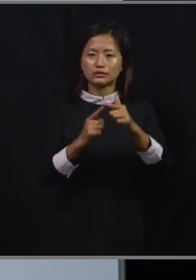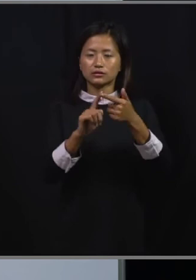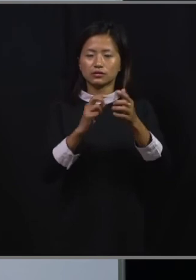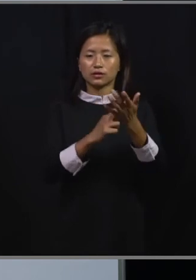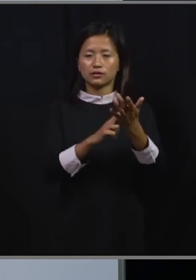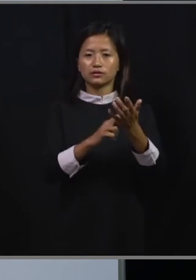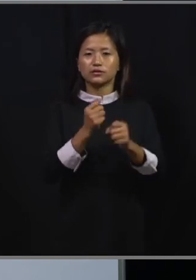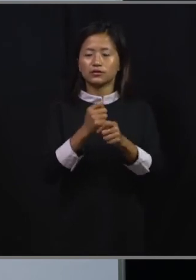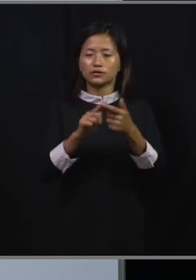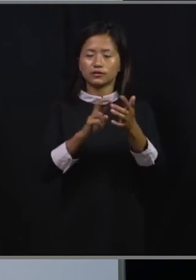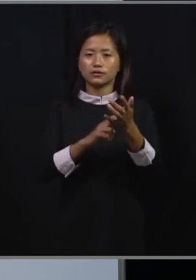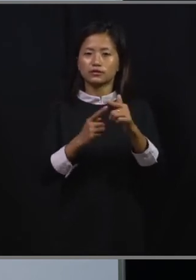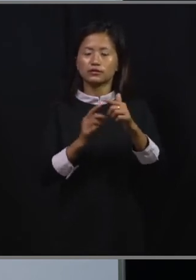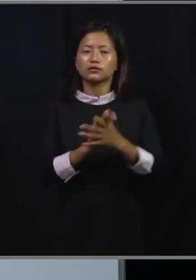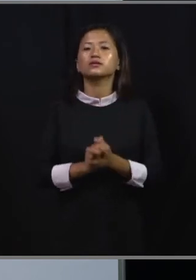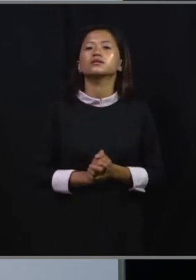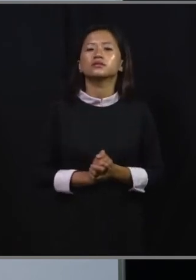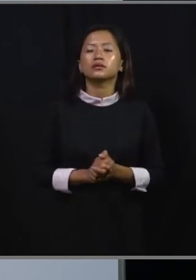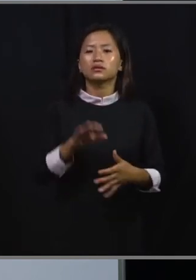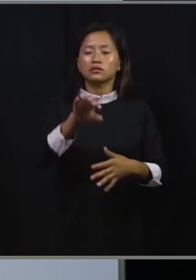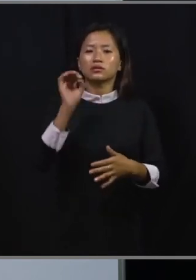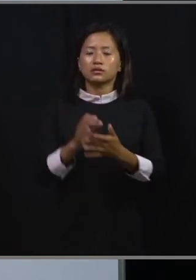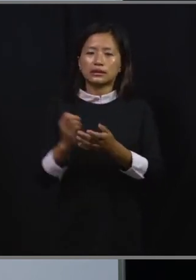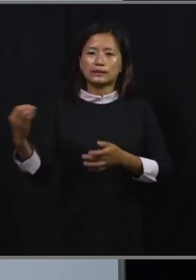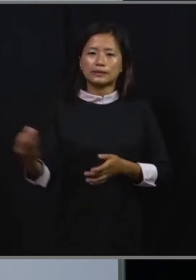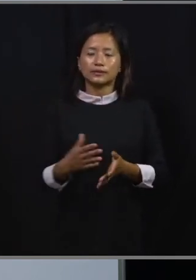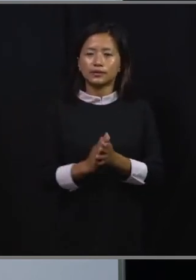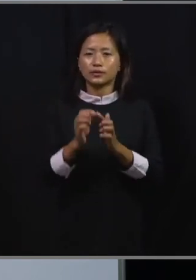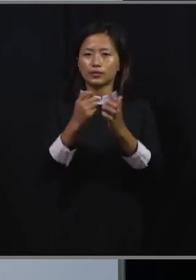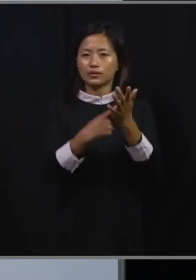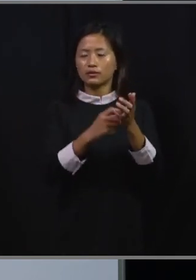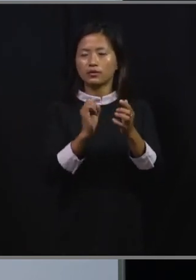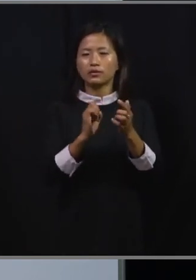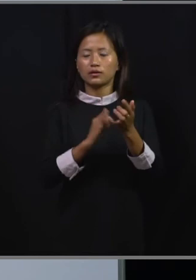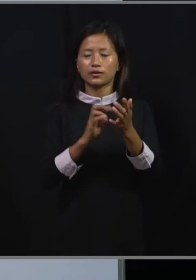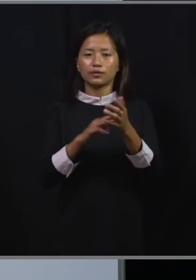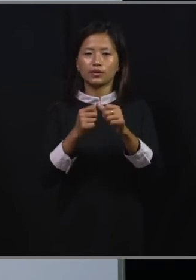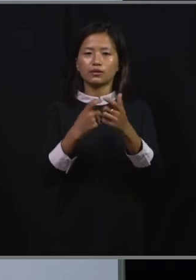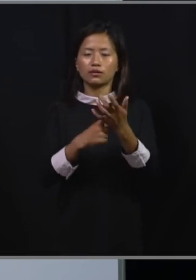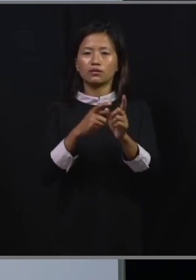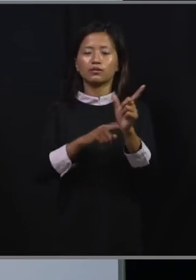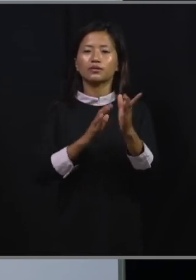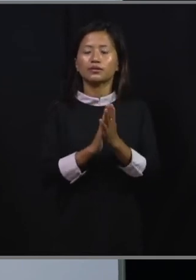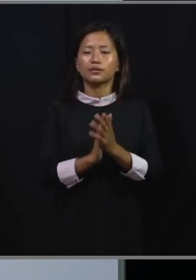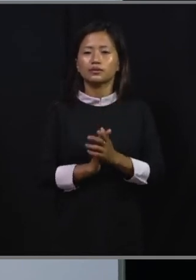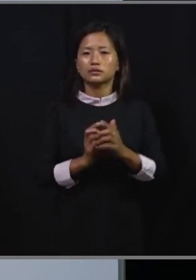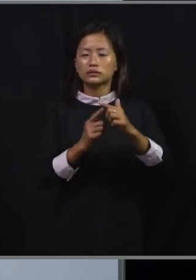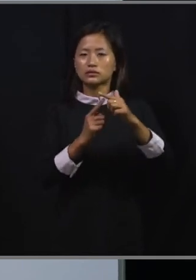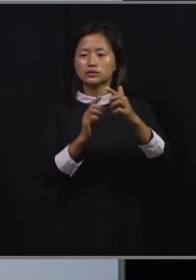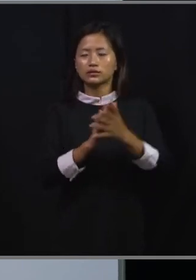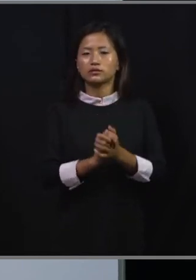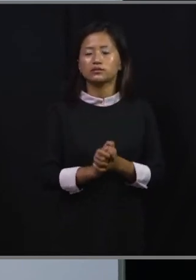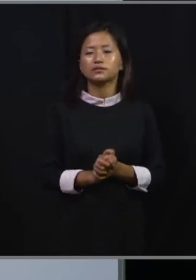wavelets, suppose I am drawing the tangent, and I will get the new primary wavefront. So, if I draw the tangent from